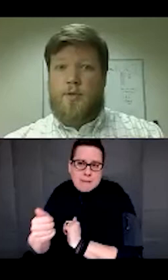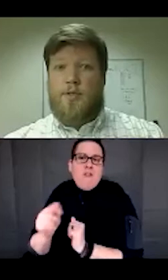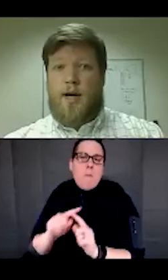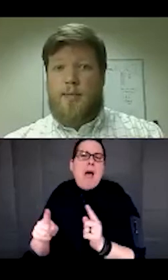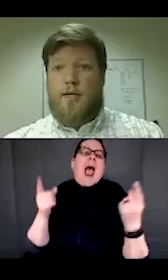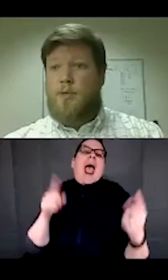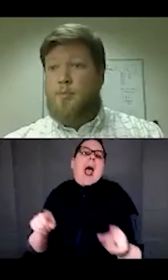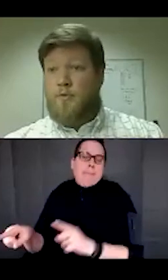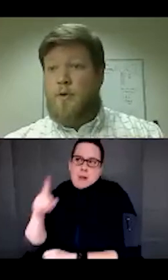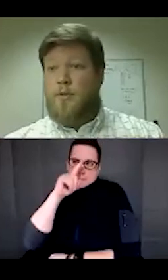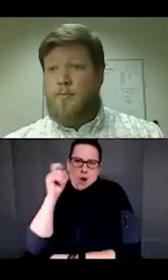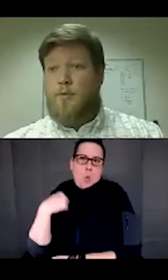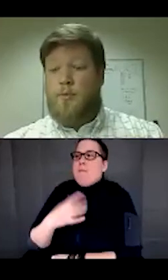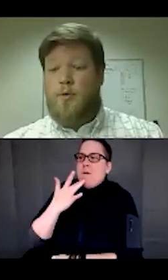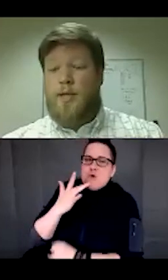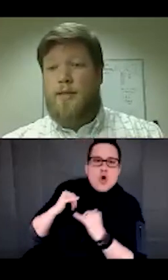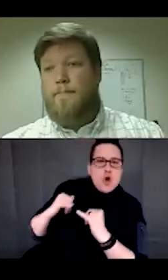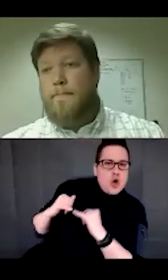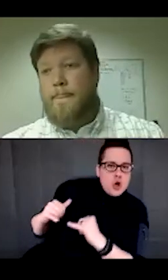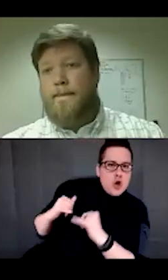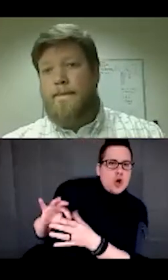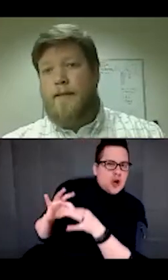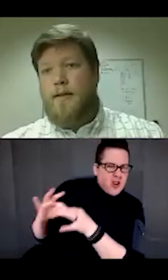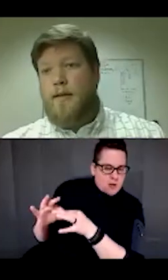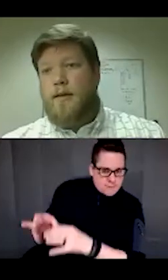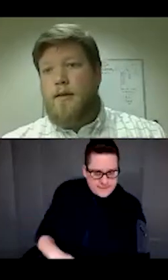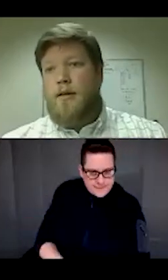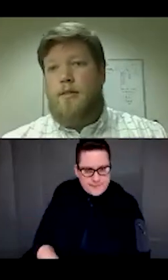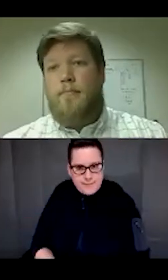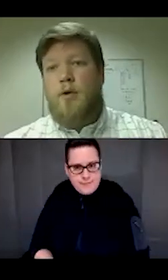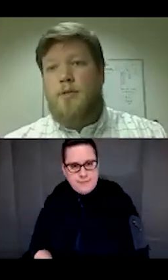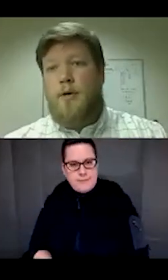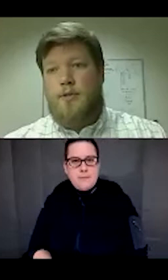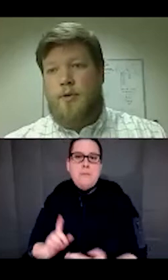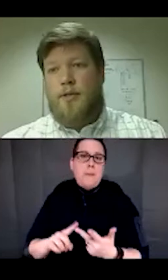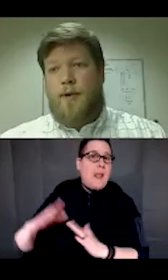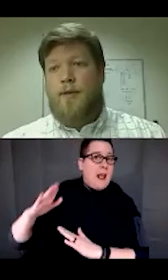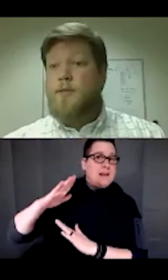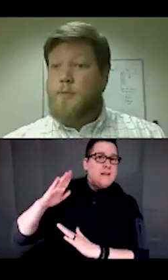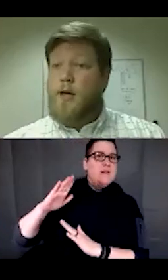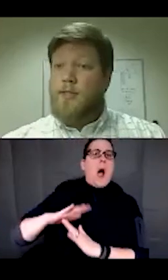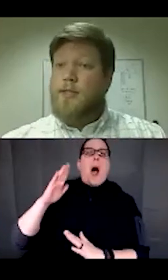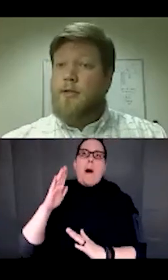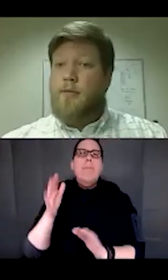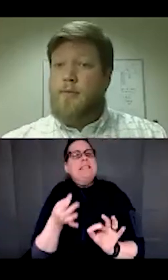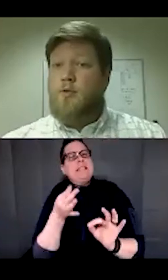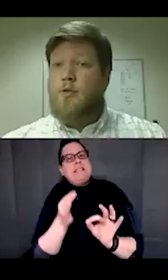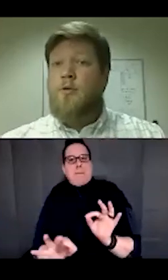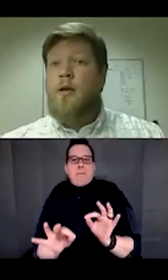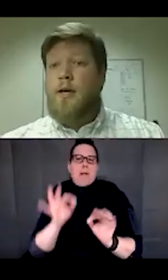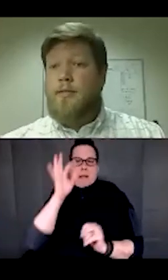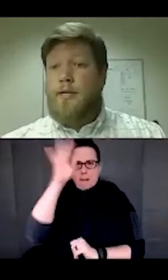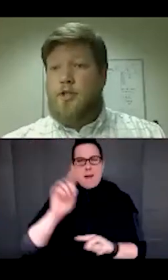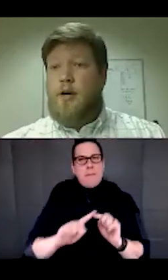of suicide because people prefer to be with people who are like them. The most parsimonious hypothesis, but not necessarily the most